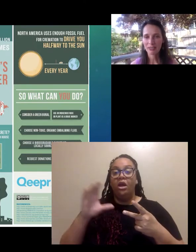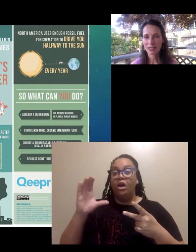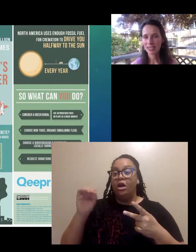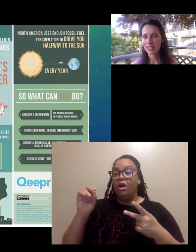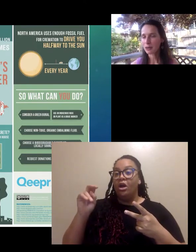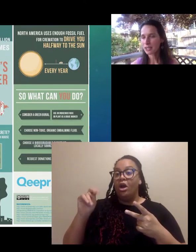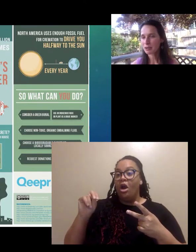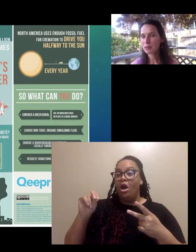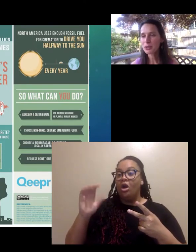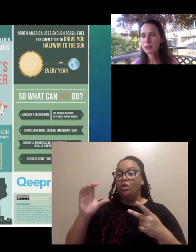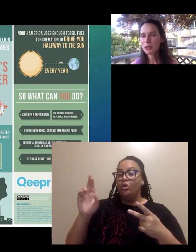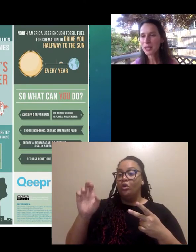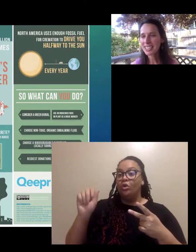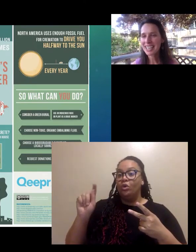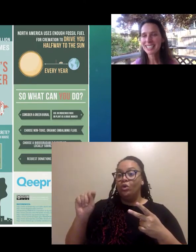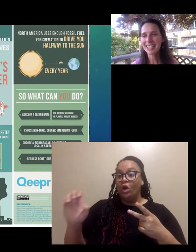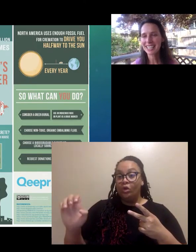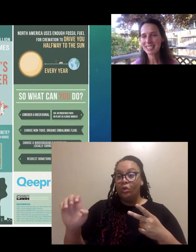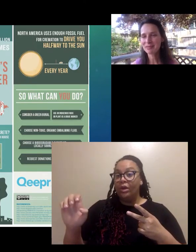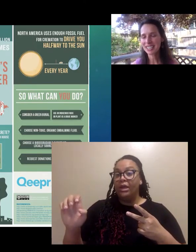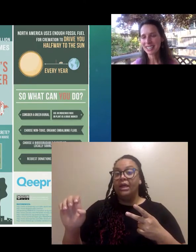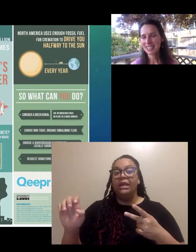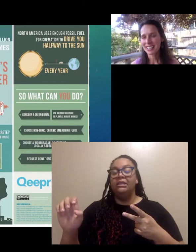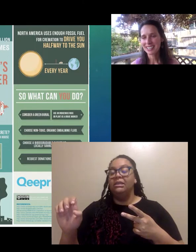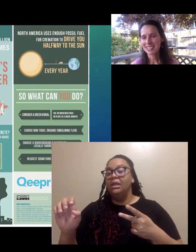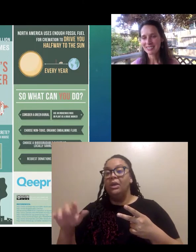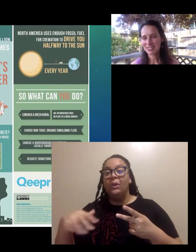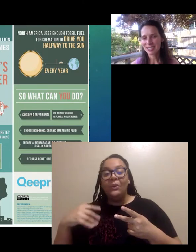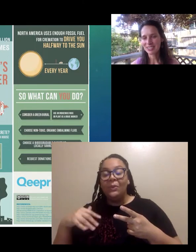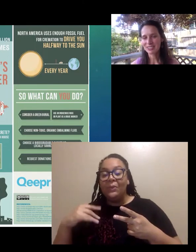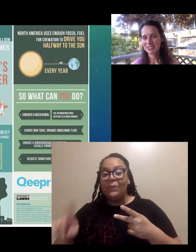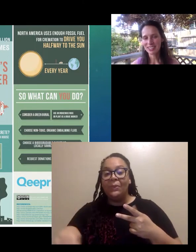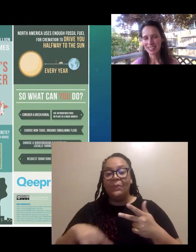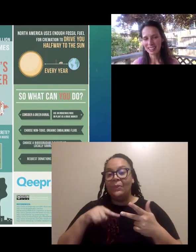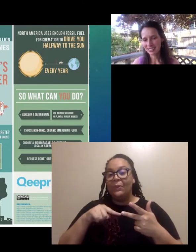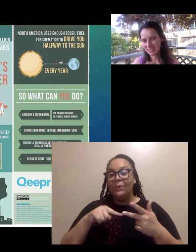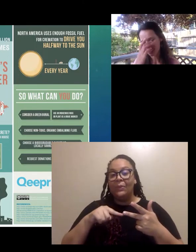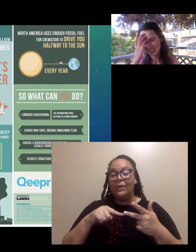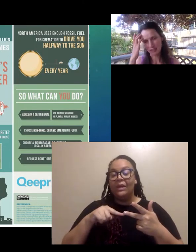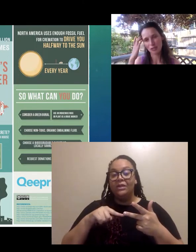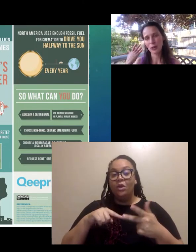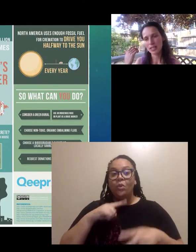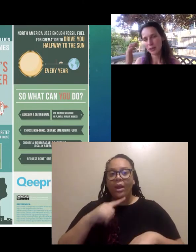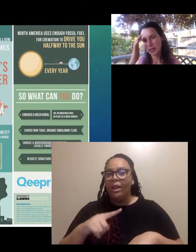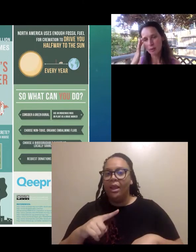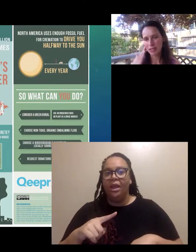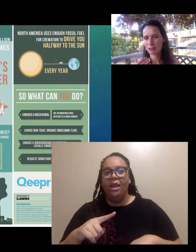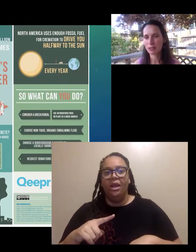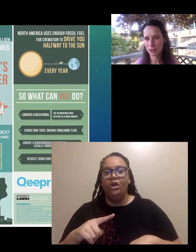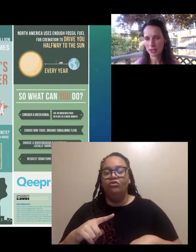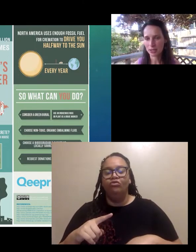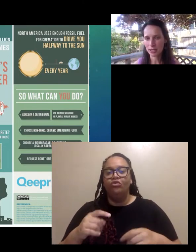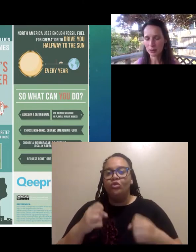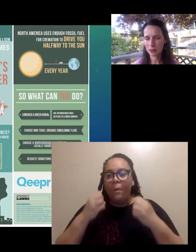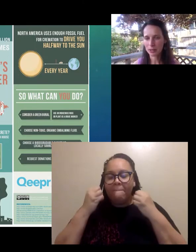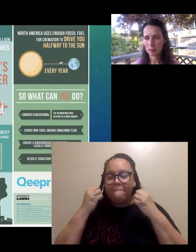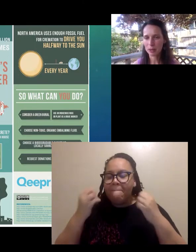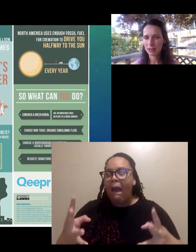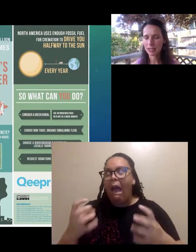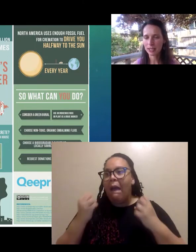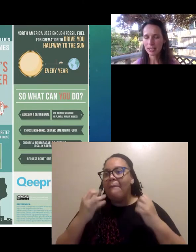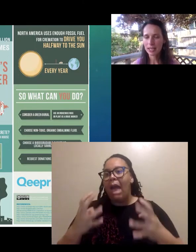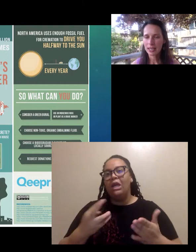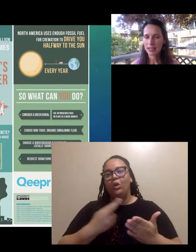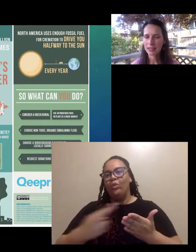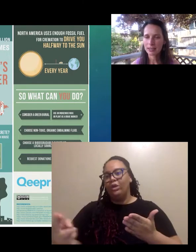to pave a sidewalk to the moon 28 times. Um, so there's, yeah, quite, quite a bit of resources that we're